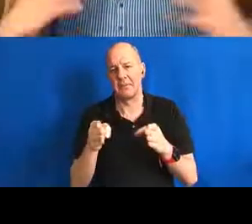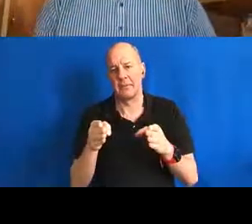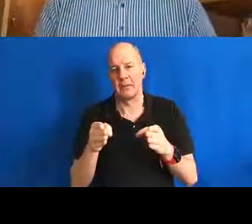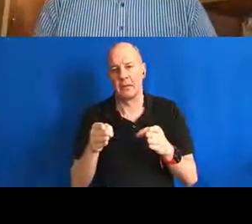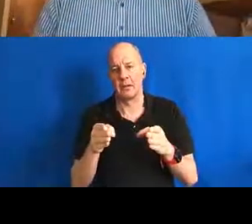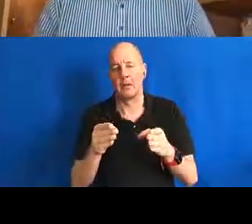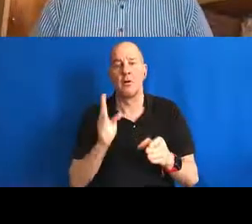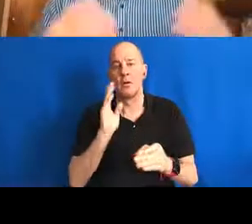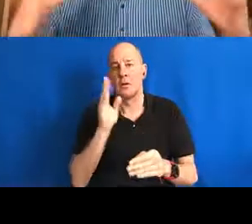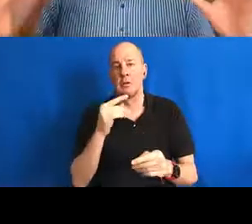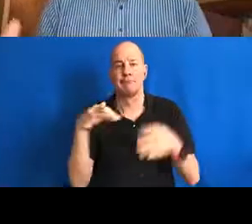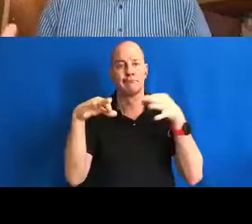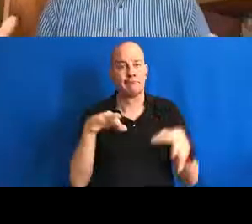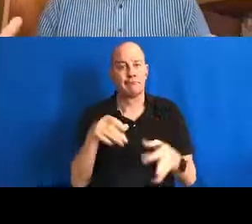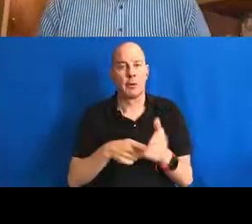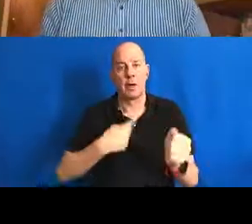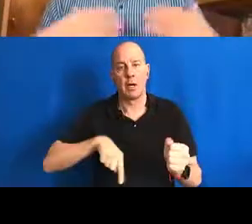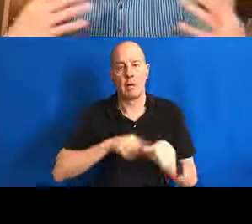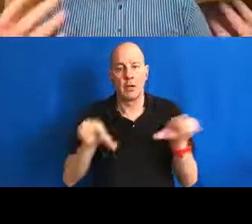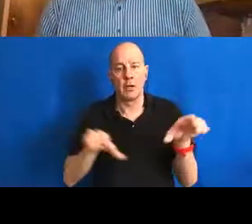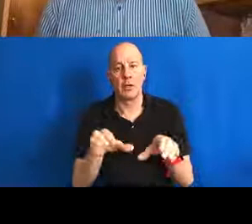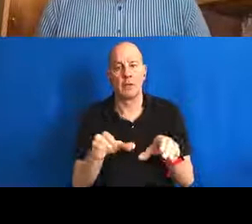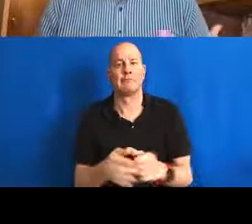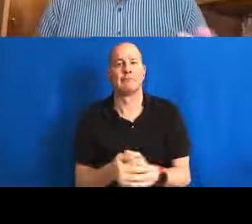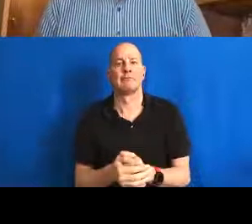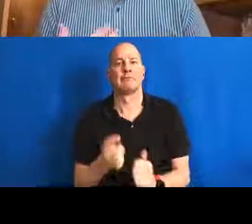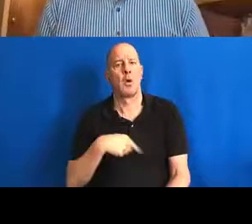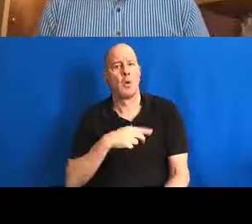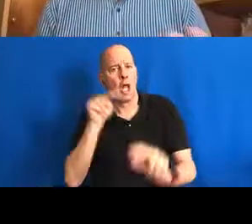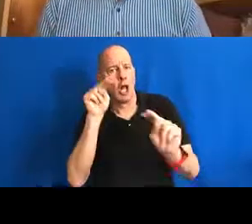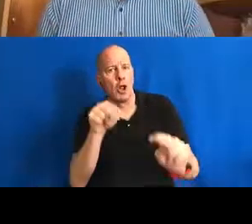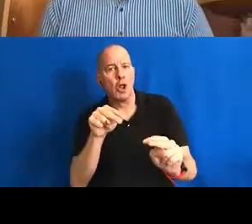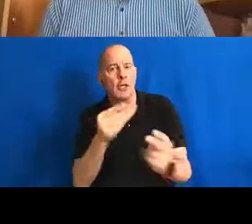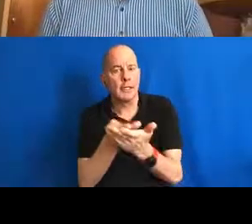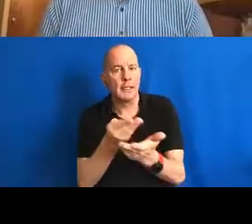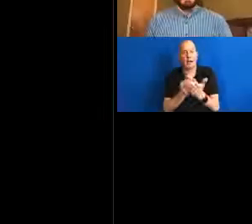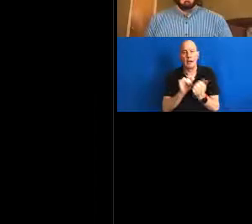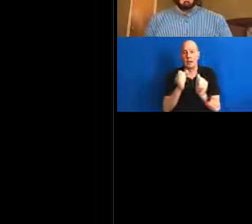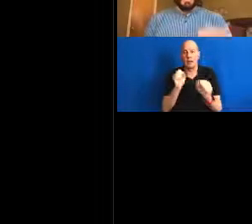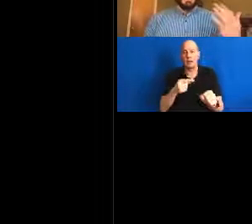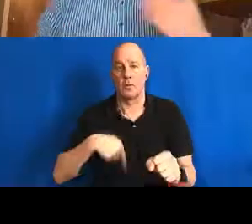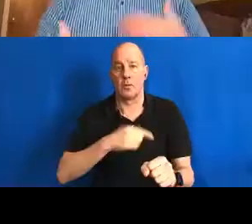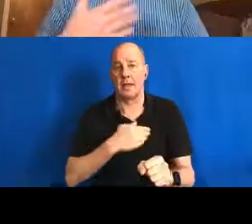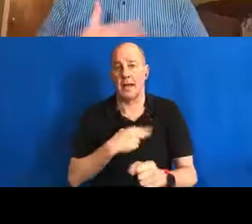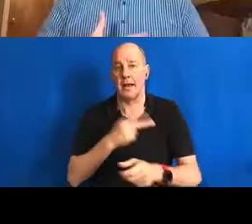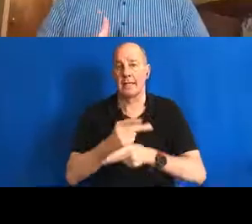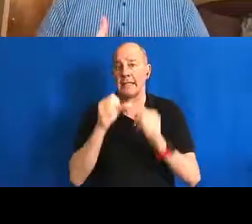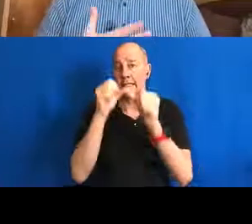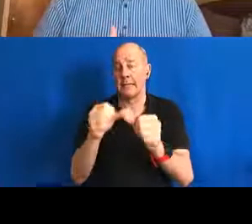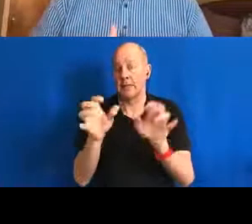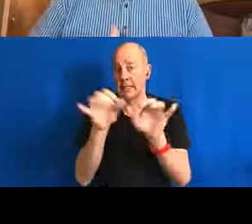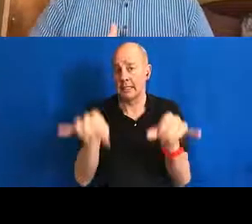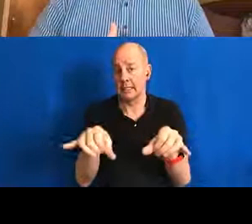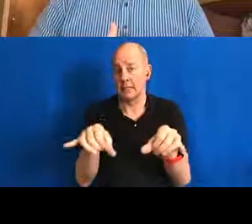what we're doing. So we're looking at the economy. How do we create sustainable systems to meet everybody's needs? And so then how do we